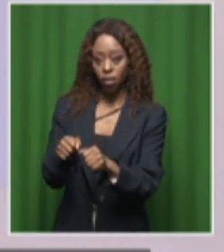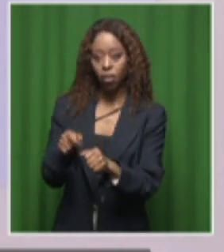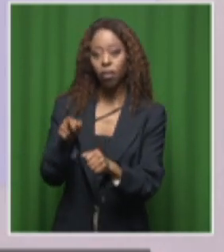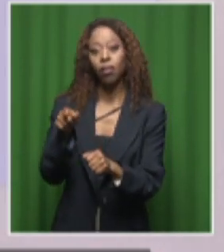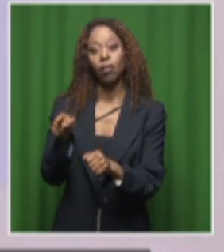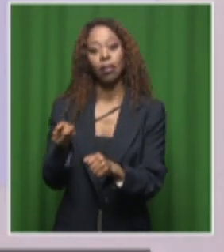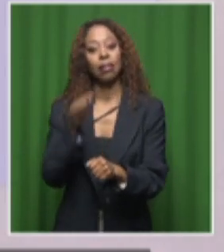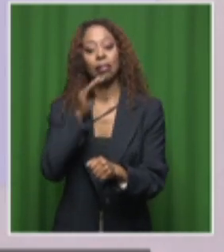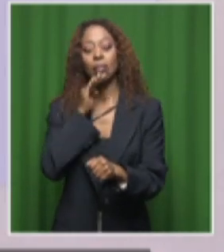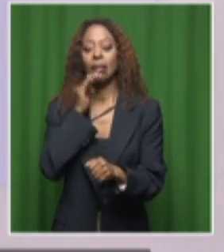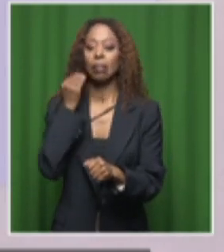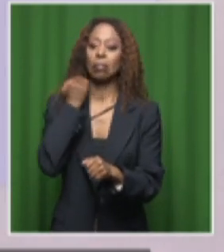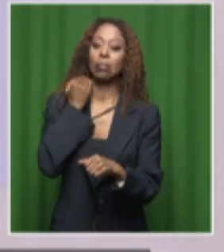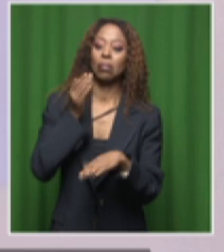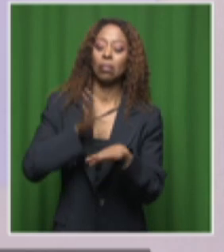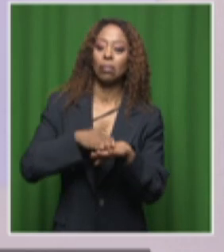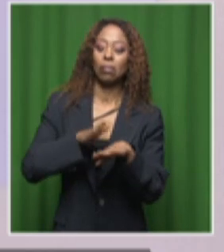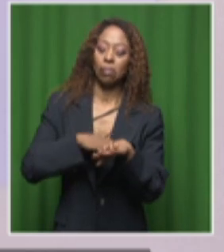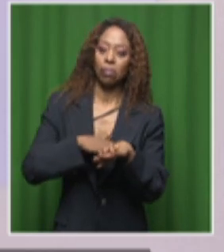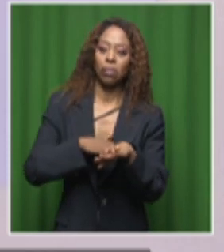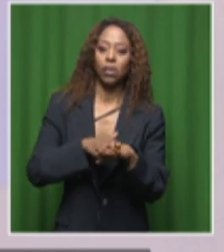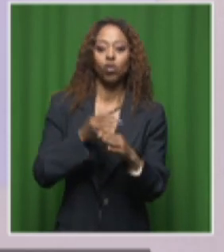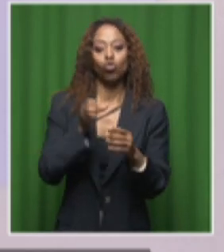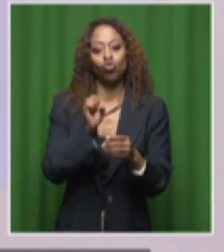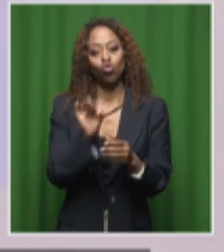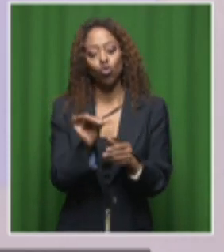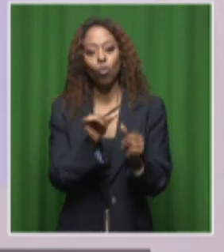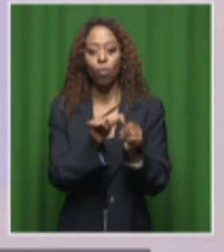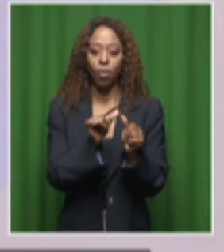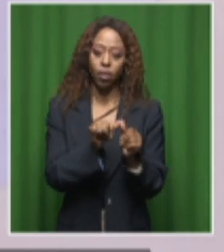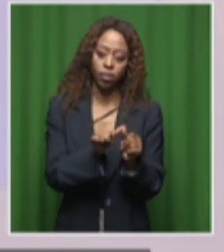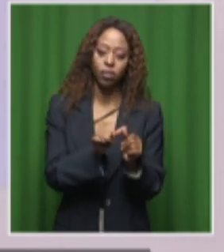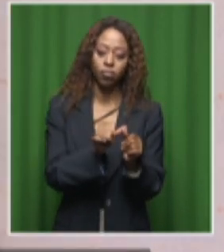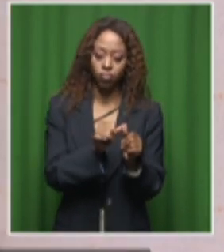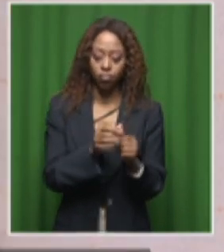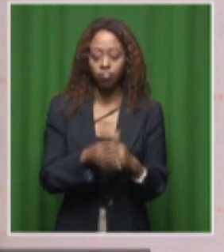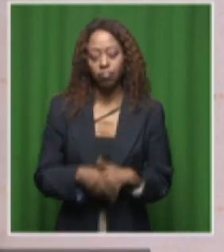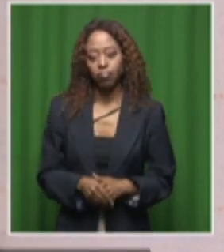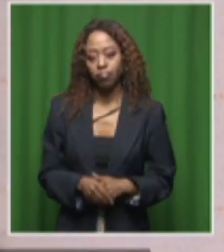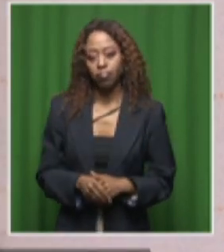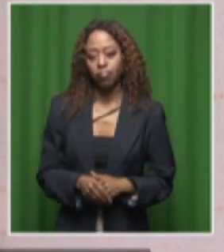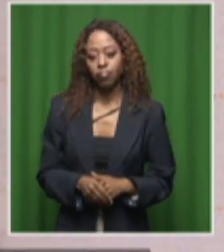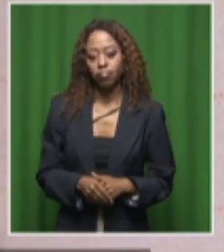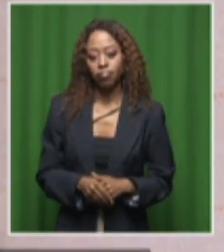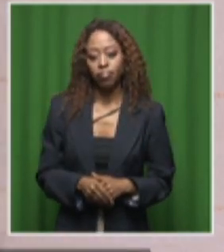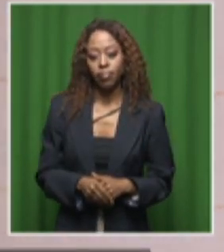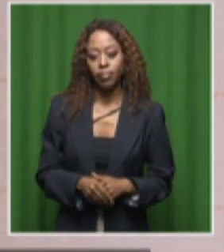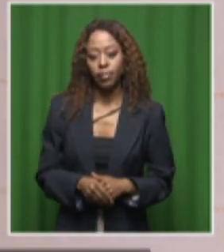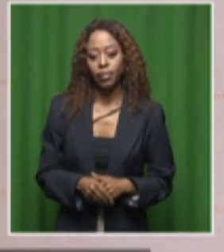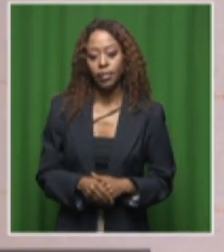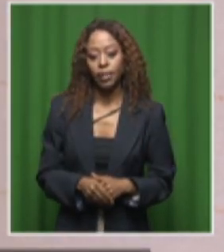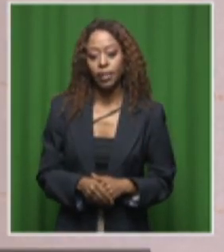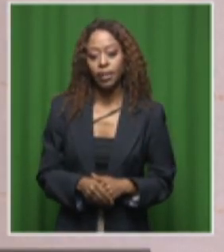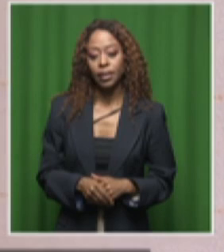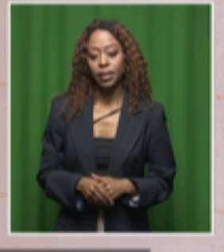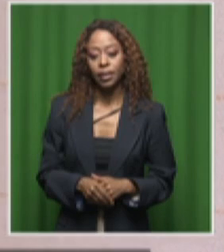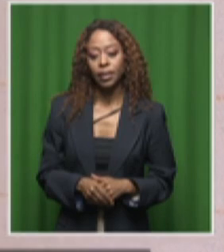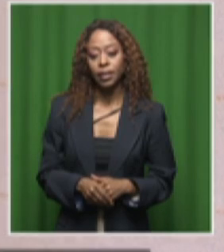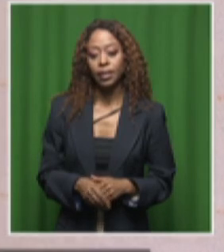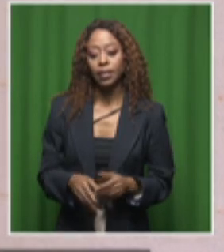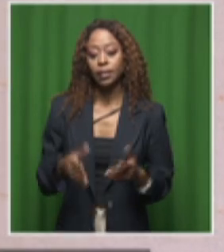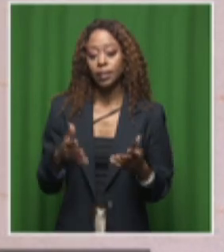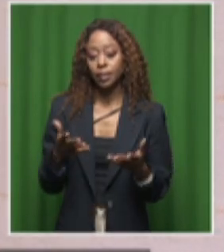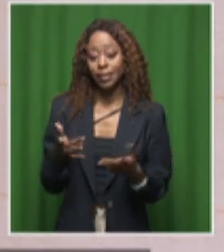a lot more expensive, so it's better to ship from abroad. One of the most common techniques is